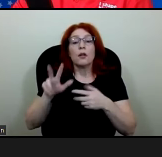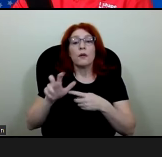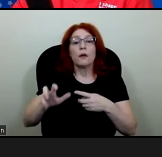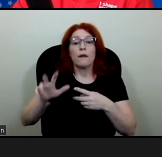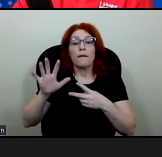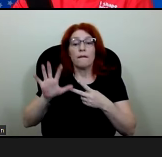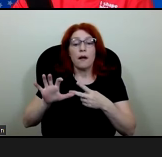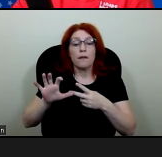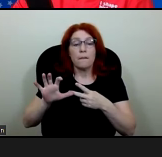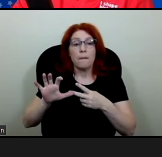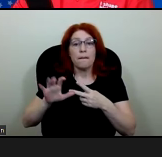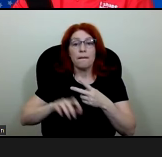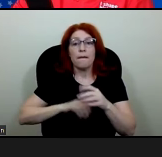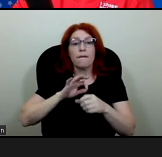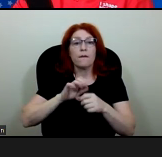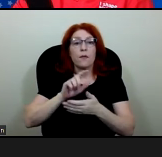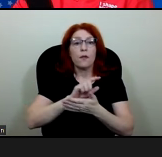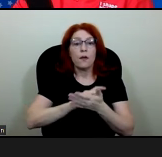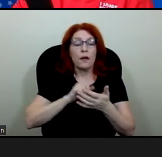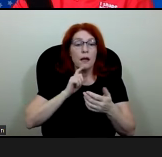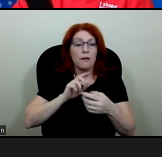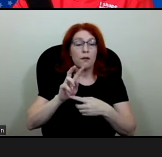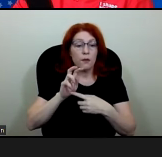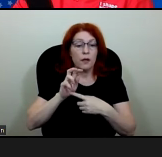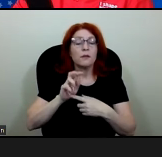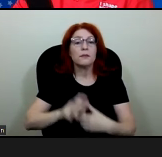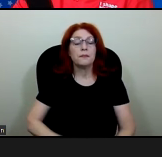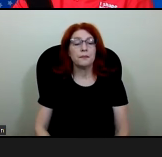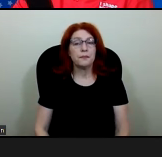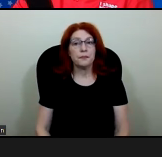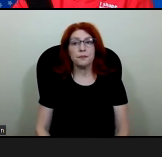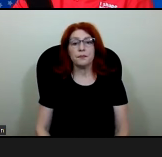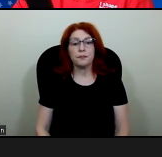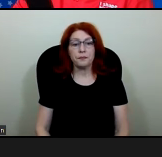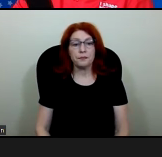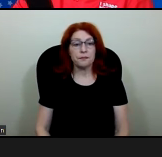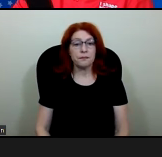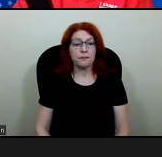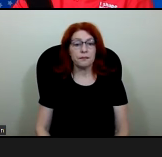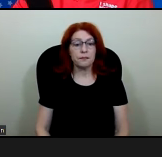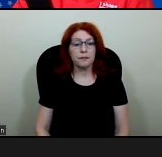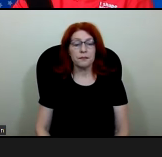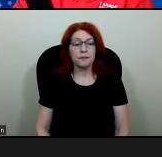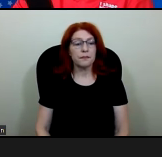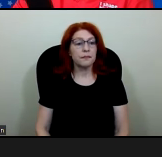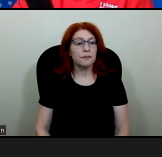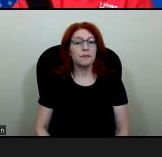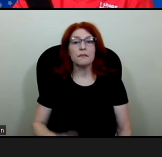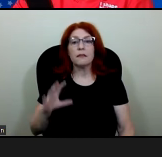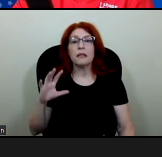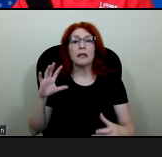500. And vote laws, we have 300. That's all we have left. So we have three left. Engagement for